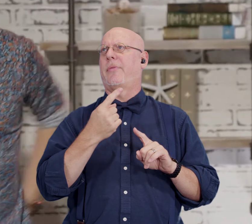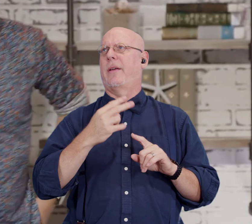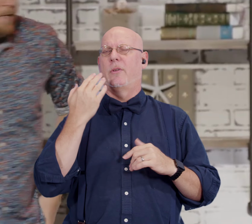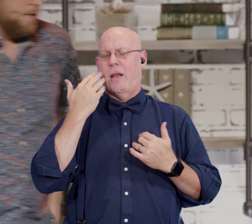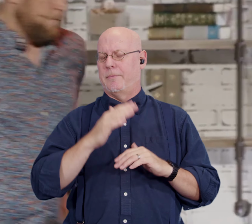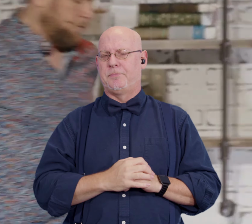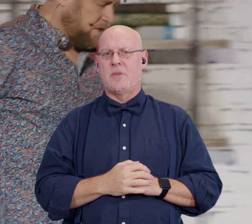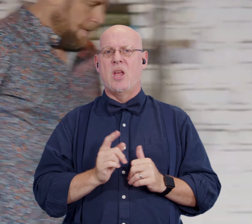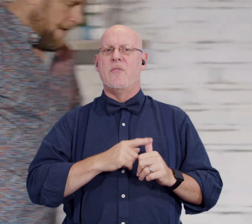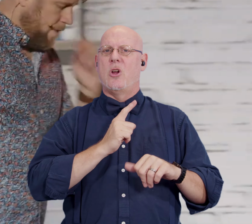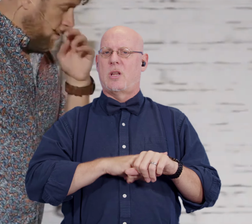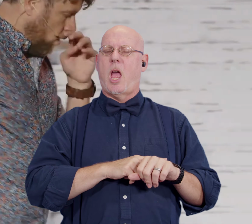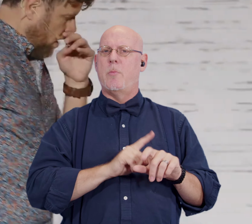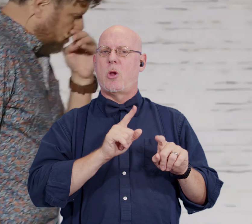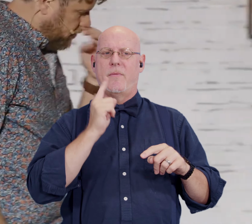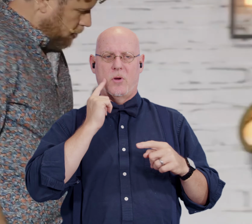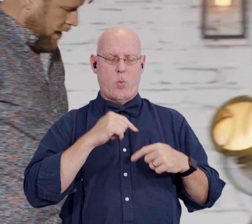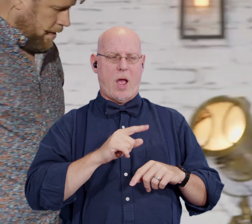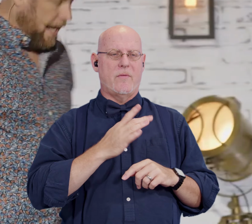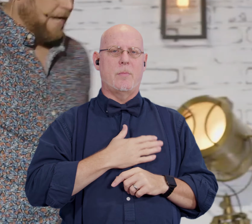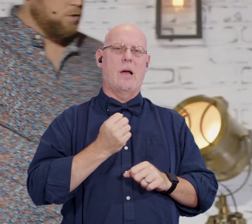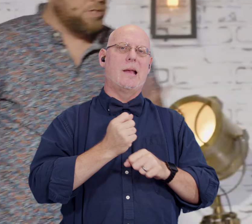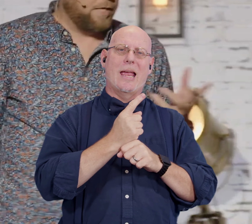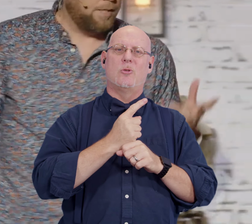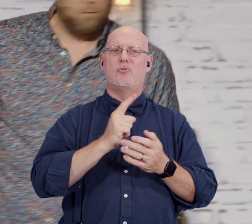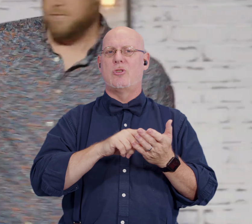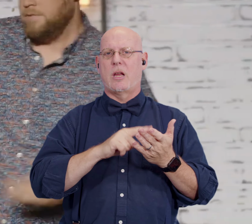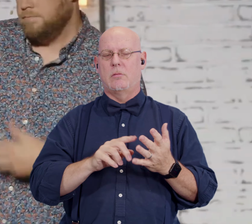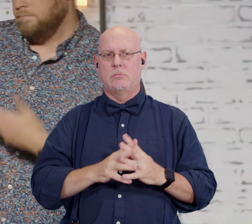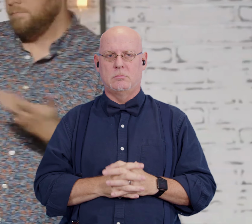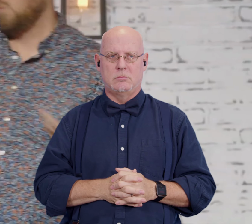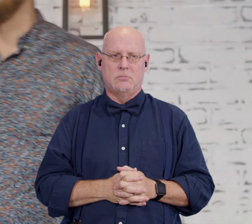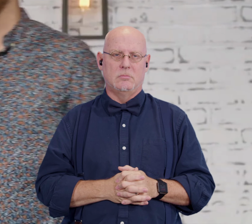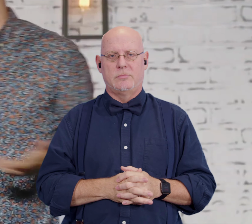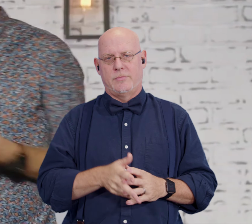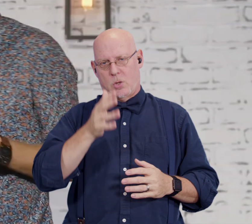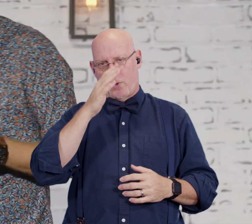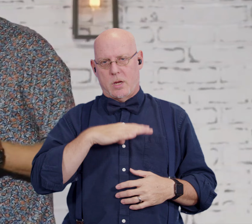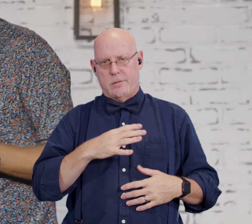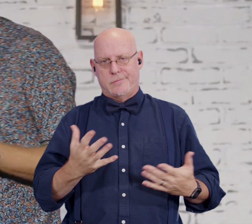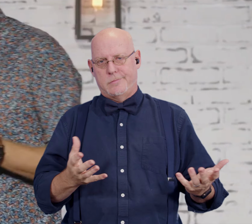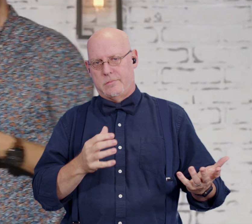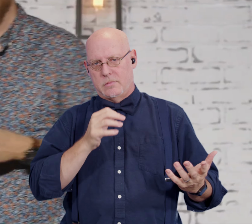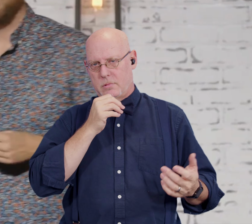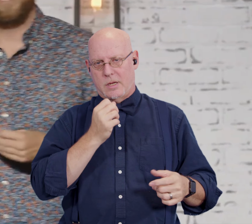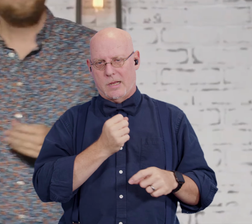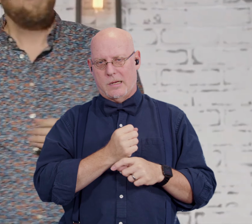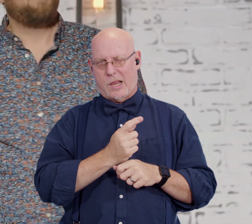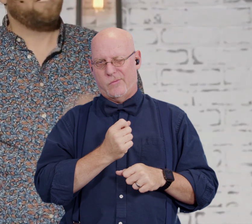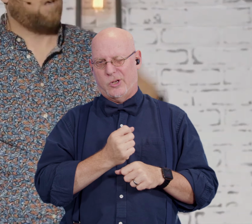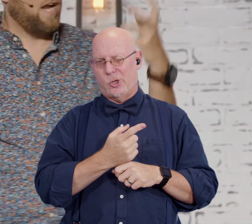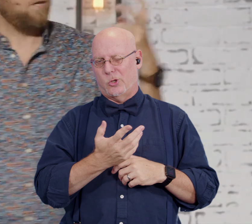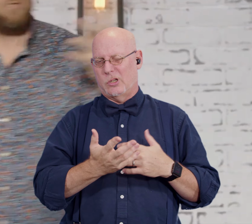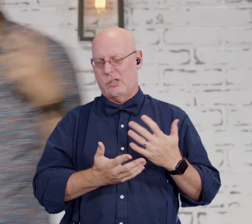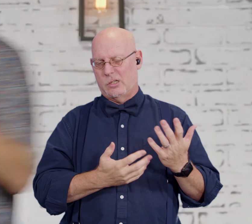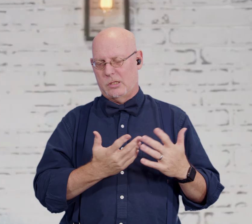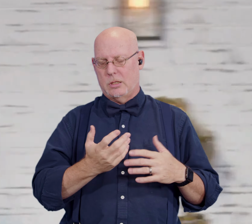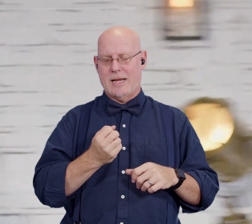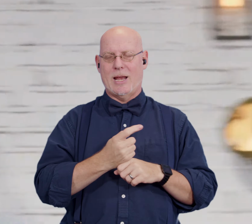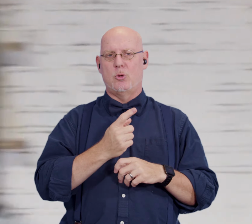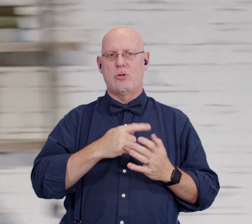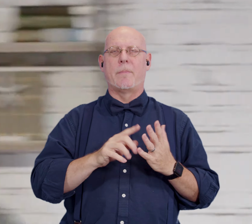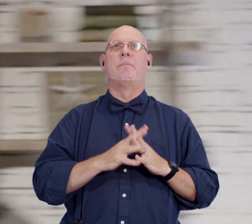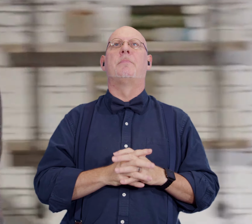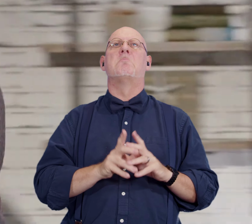don't know. First time I had been in a while for my annual checkup, which is, we're dudes, so it's not annually, but it's our annual checkup.